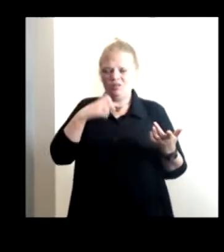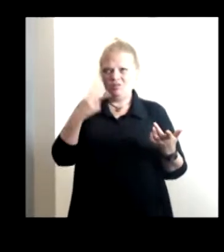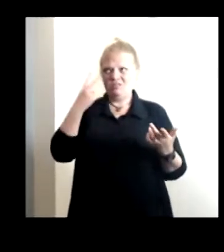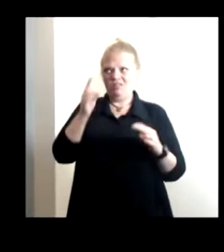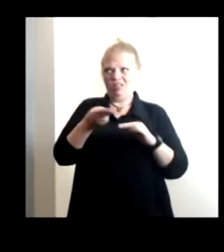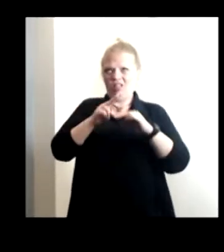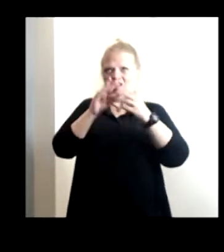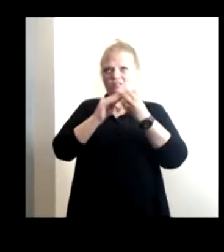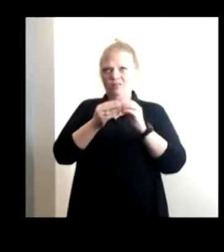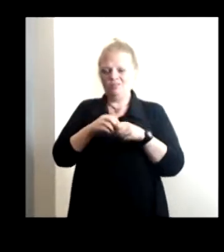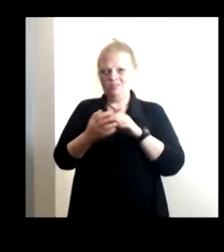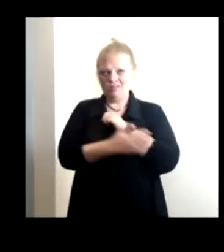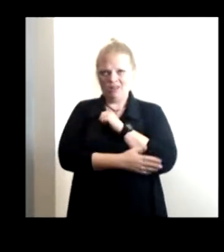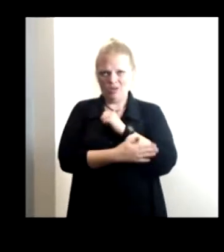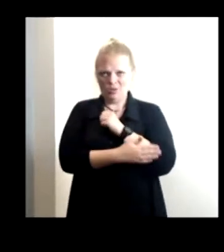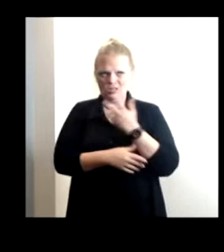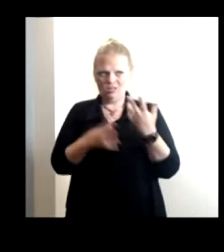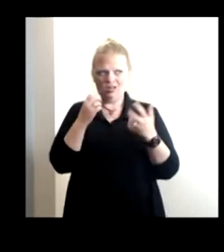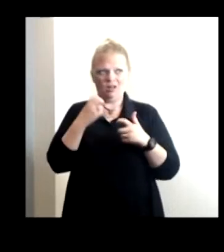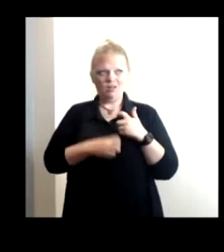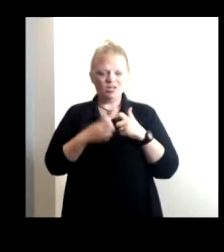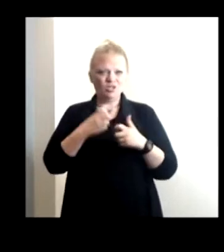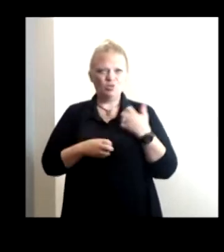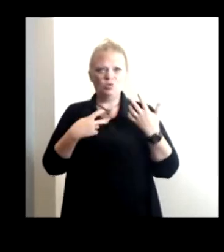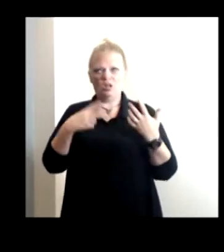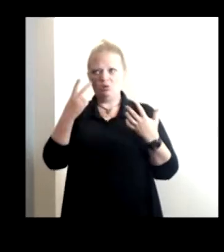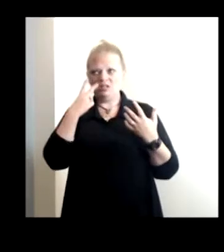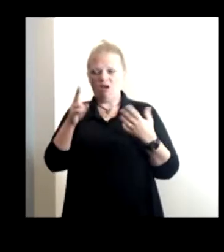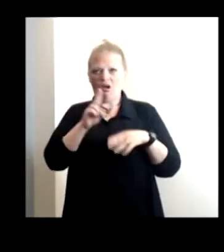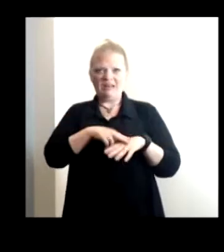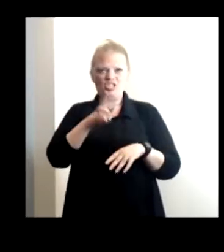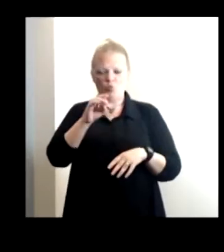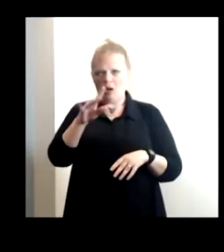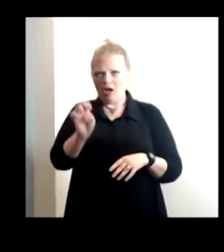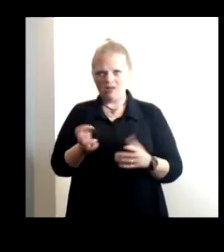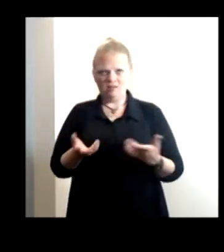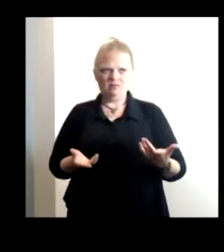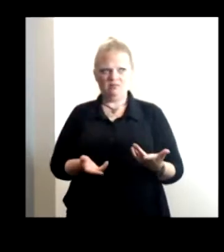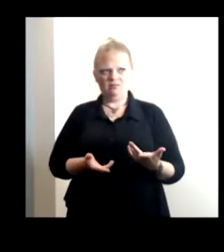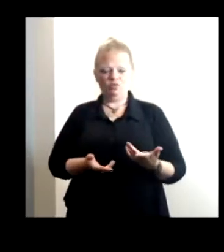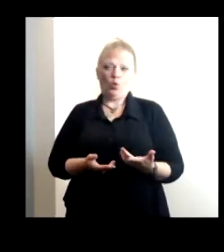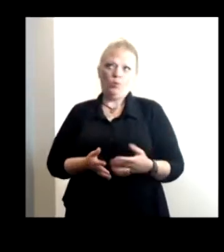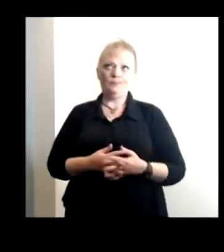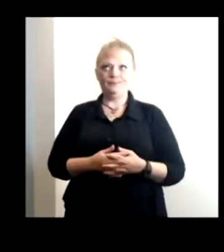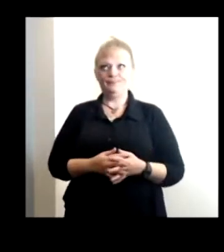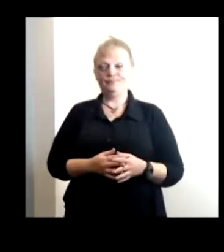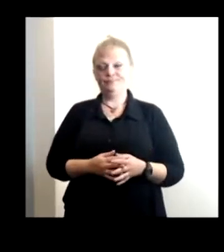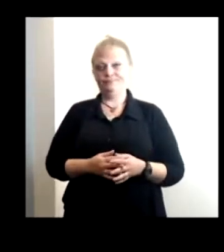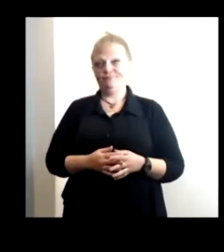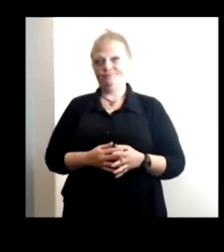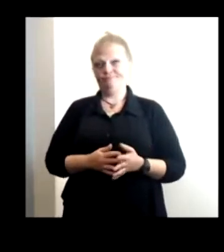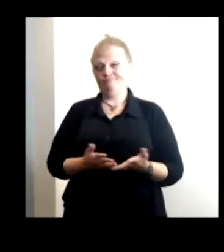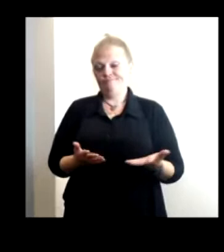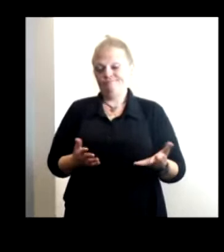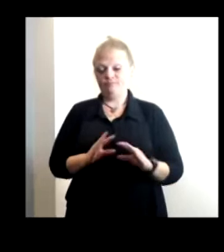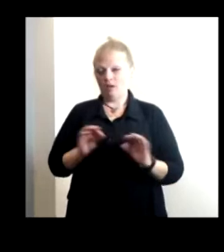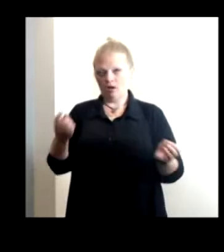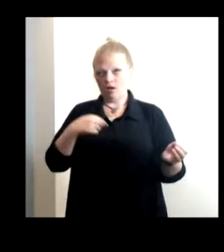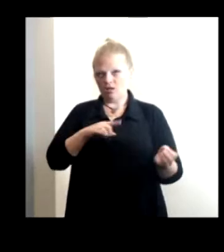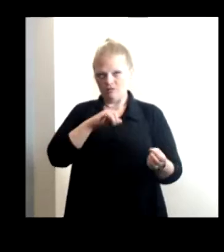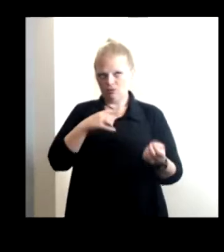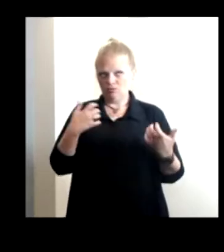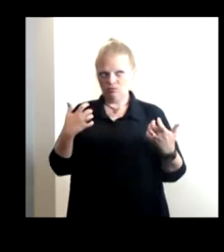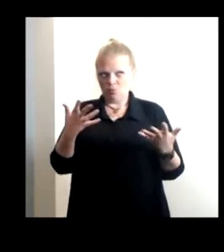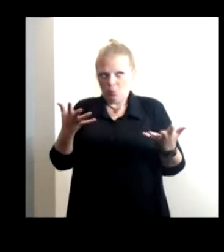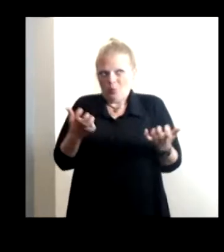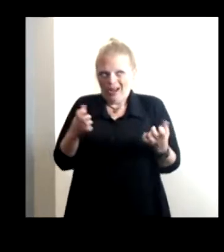increasing numbers in the county and the issues that we were seeing nationwide. So none of us really want to be here.